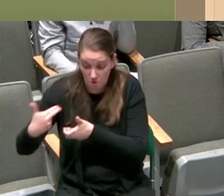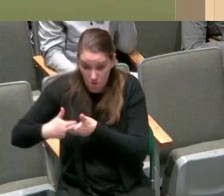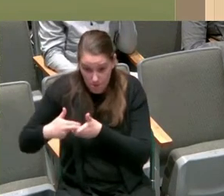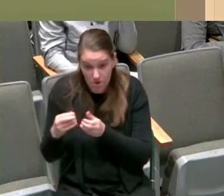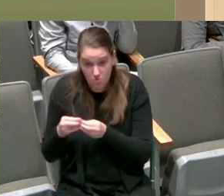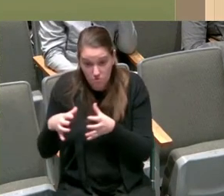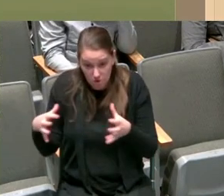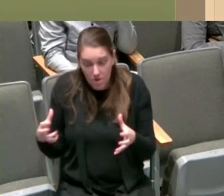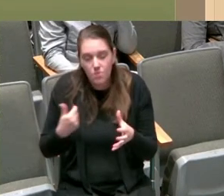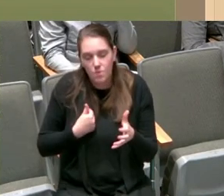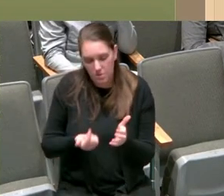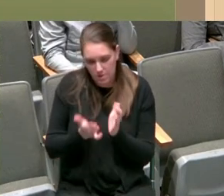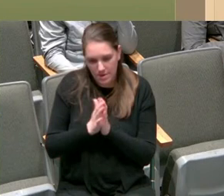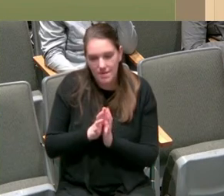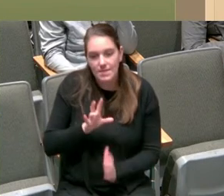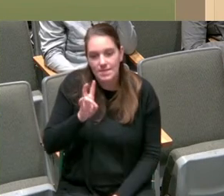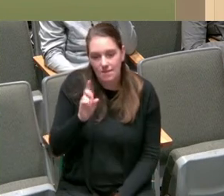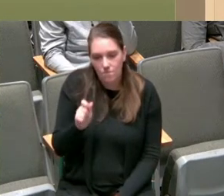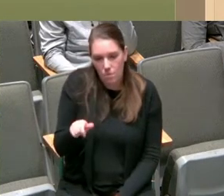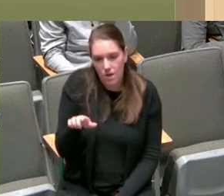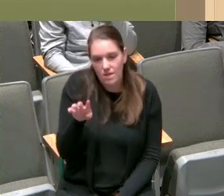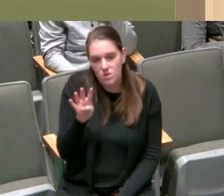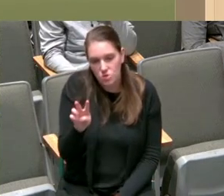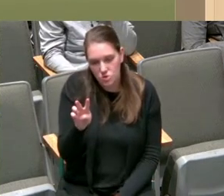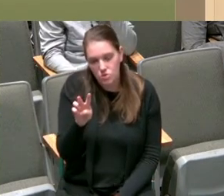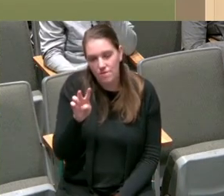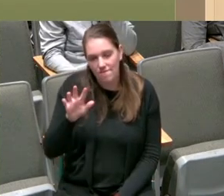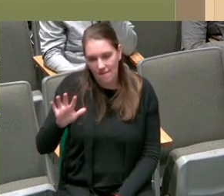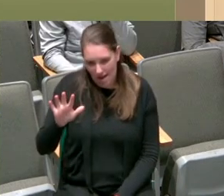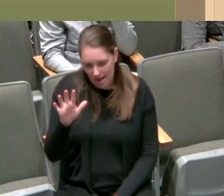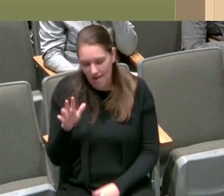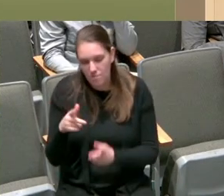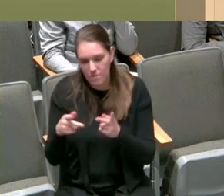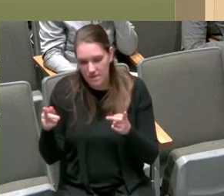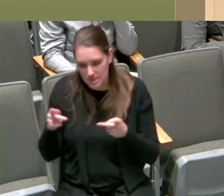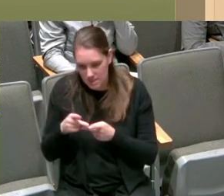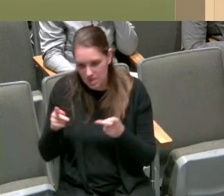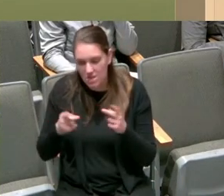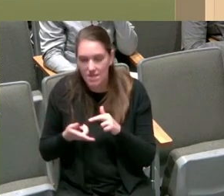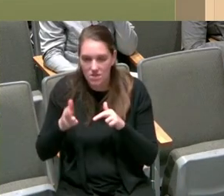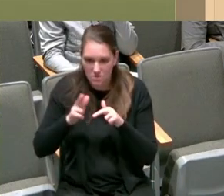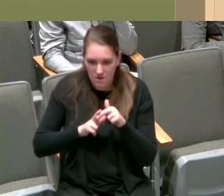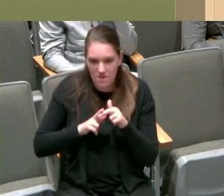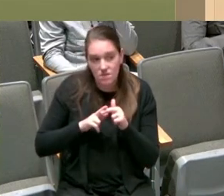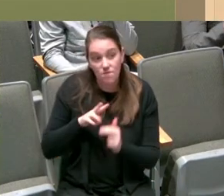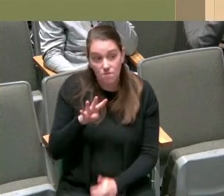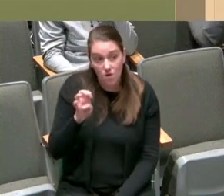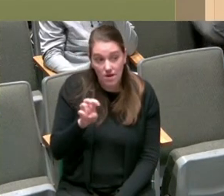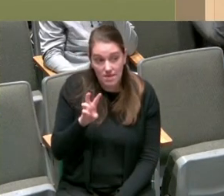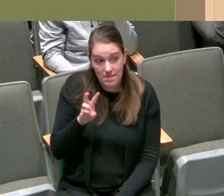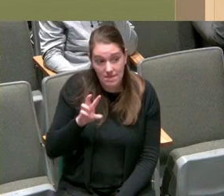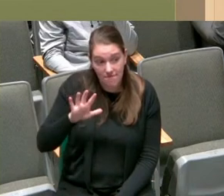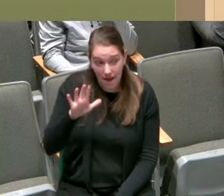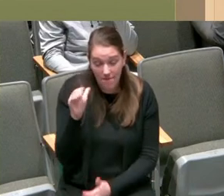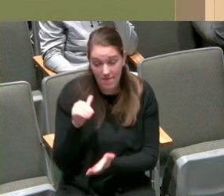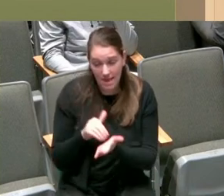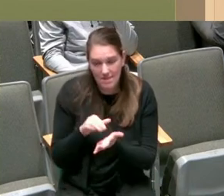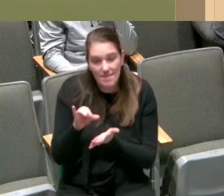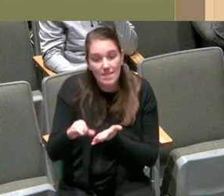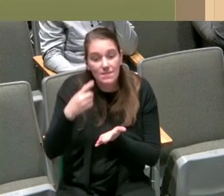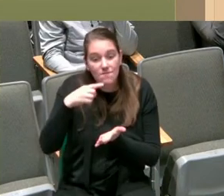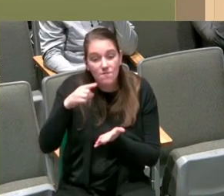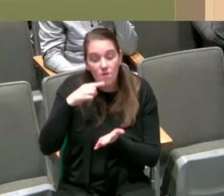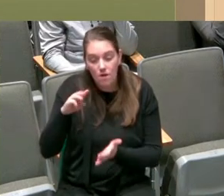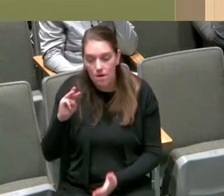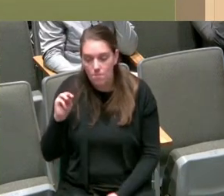requesting 7.25 positions uh increase of 465 000 that is for